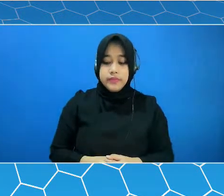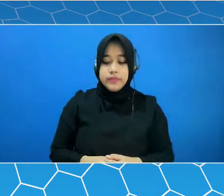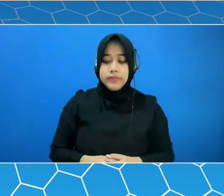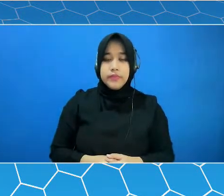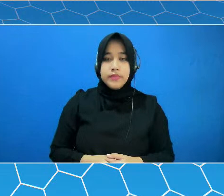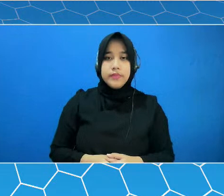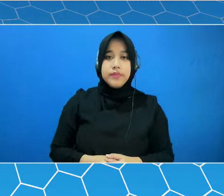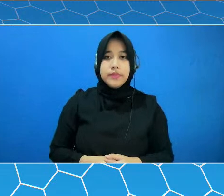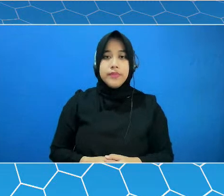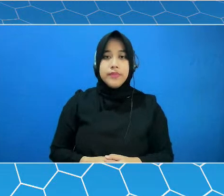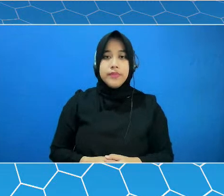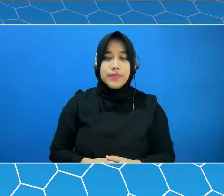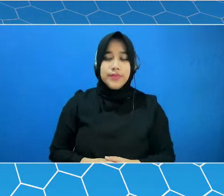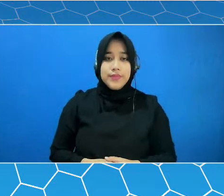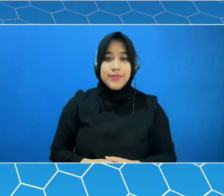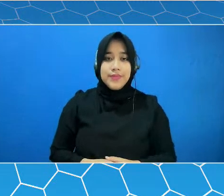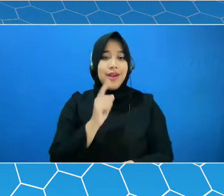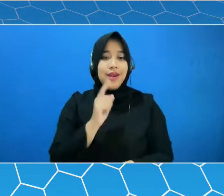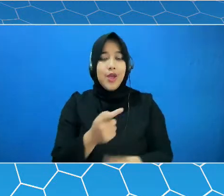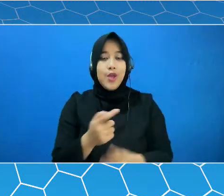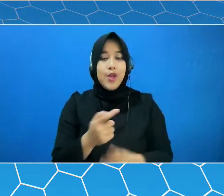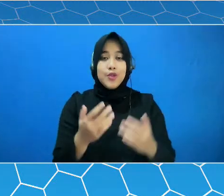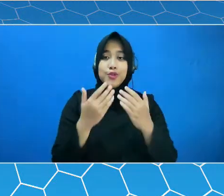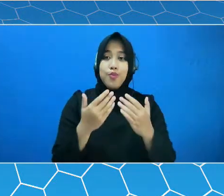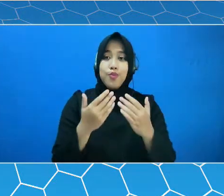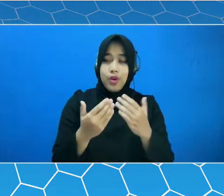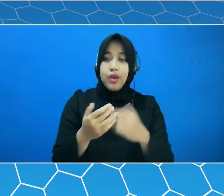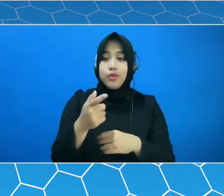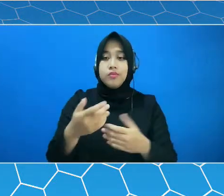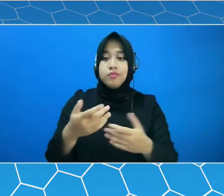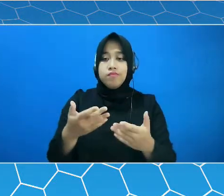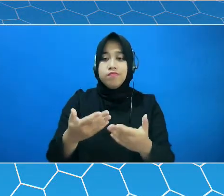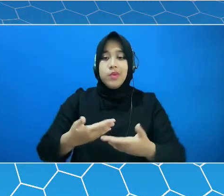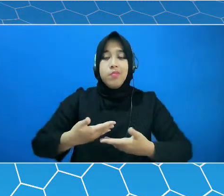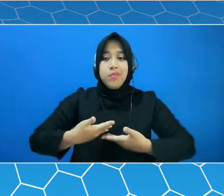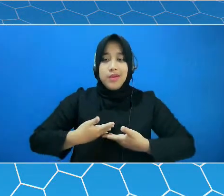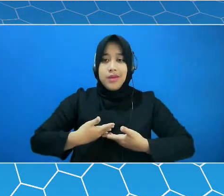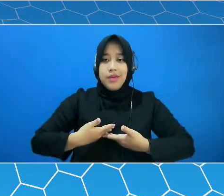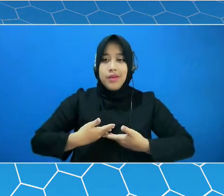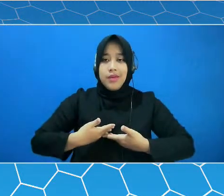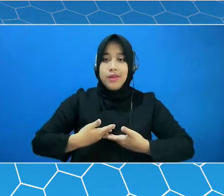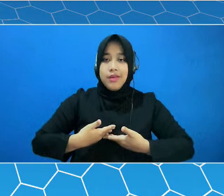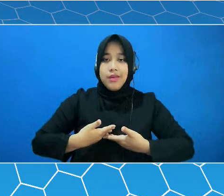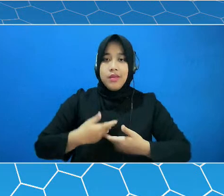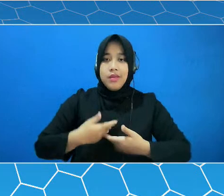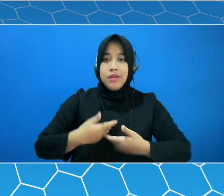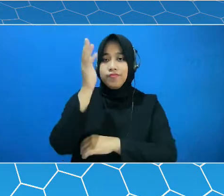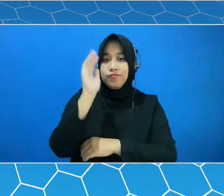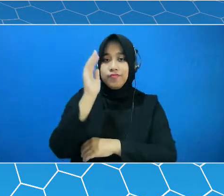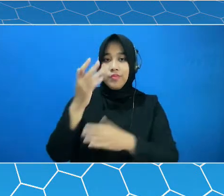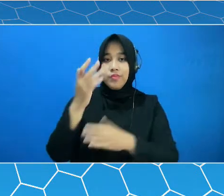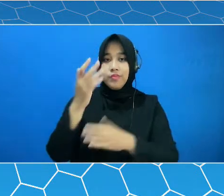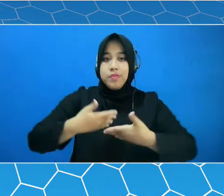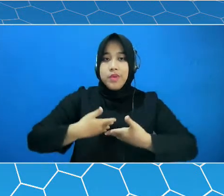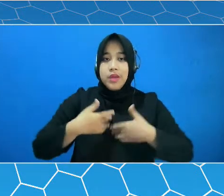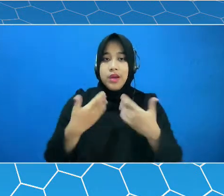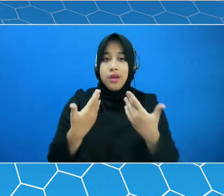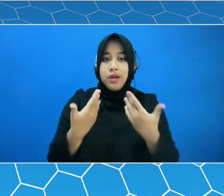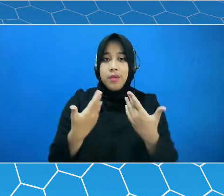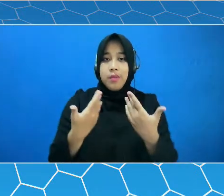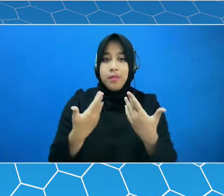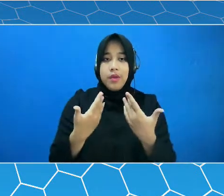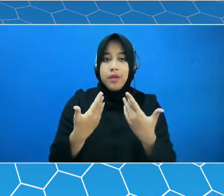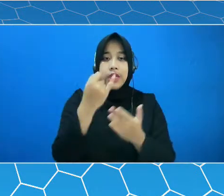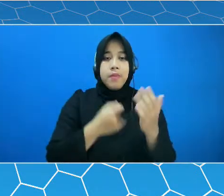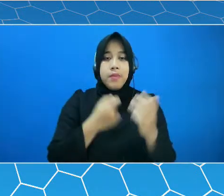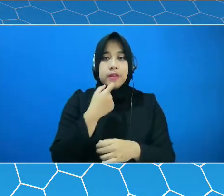So I hope it gave you, this presentation gave you an overview of the study and how what is done